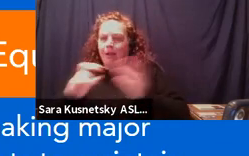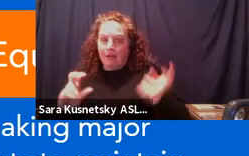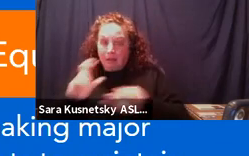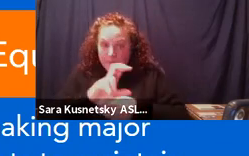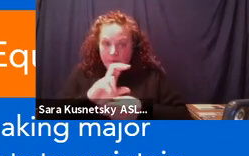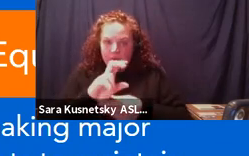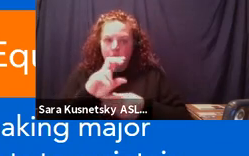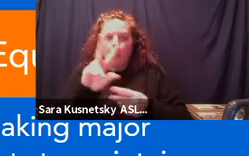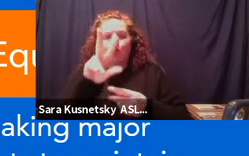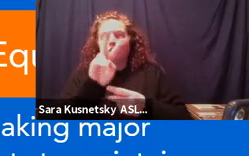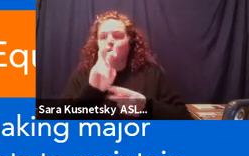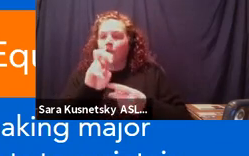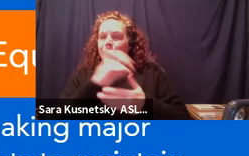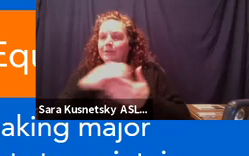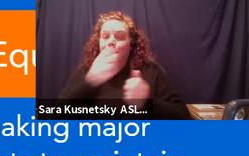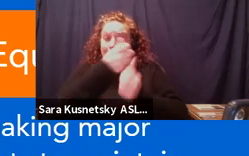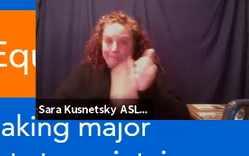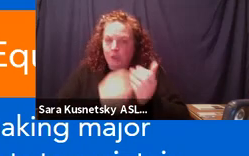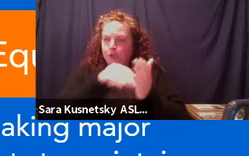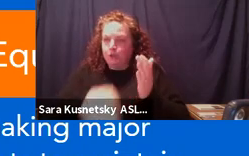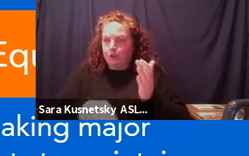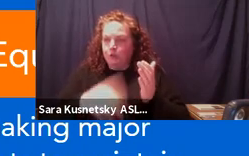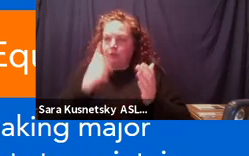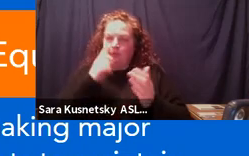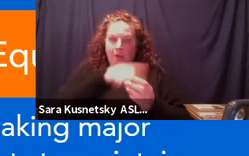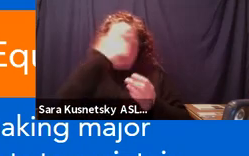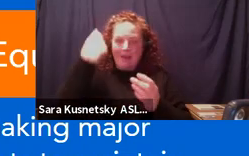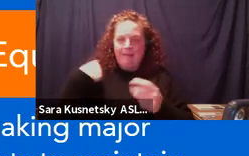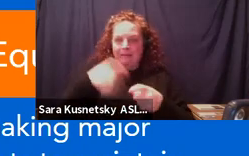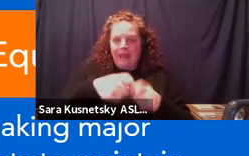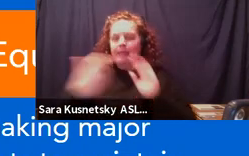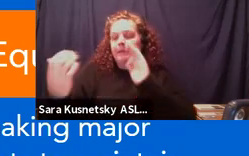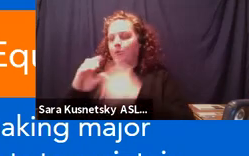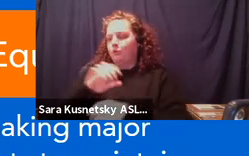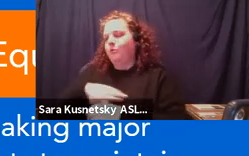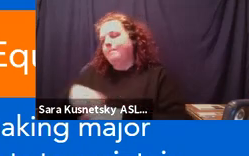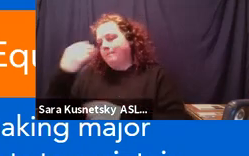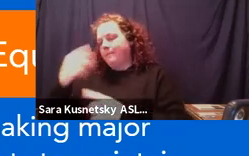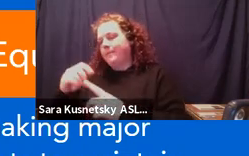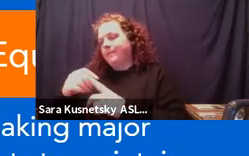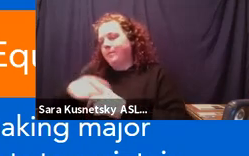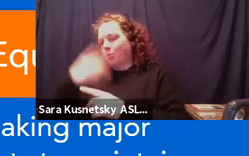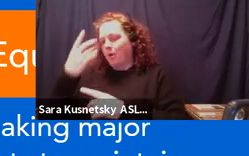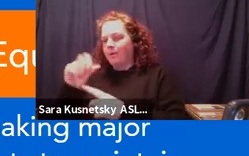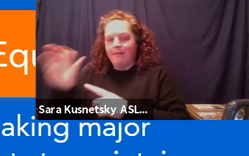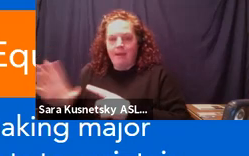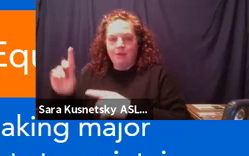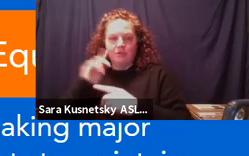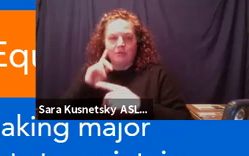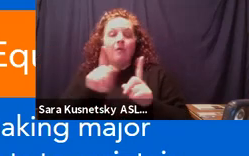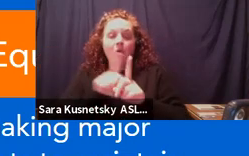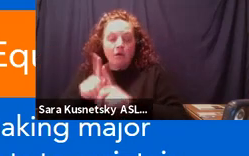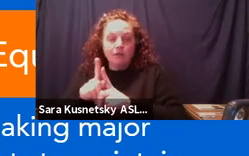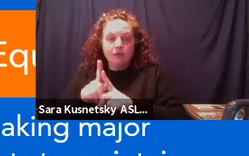per pupil to Black and Latinx students than to Asian and white students. Similarly, it will direct almost $200 more